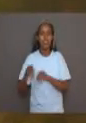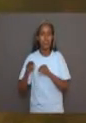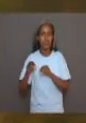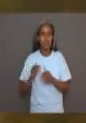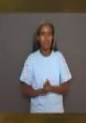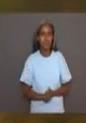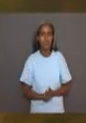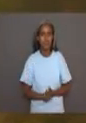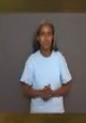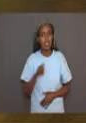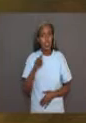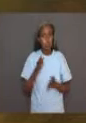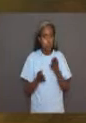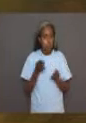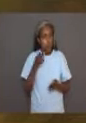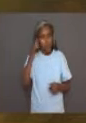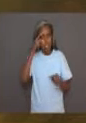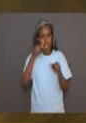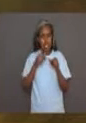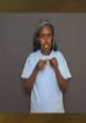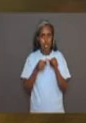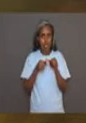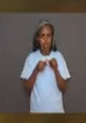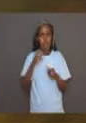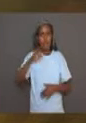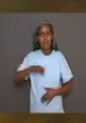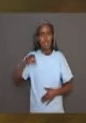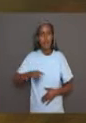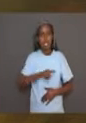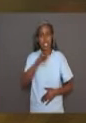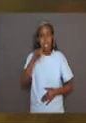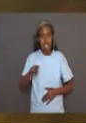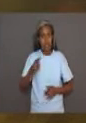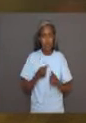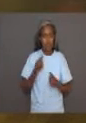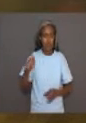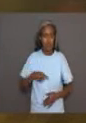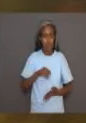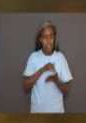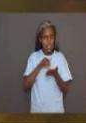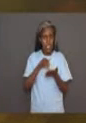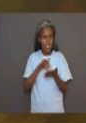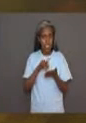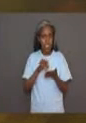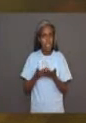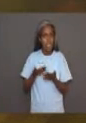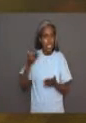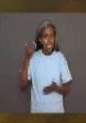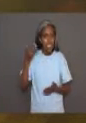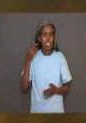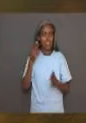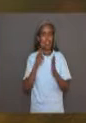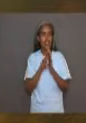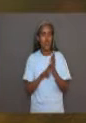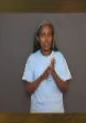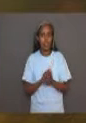Students, you probably recall frequency curves from our studies earlier in the